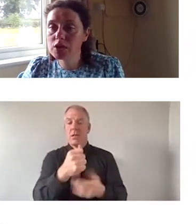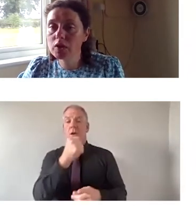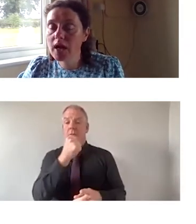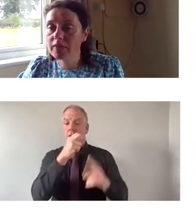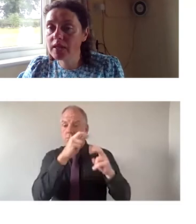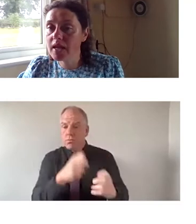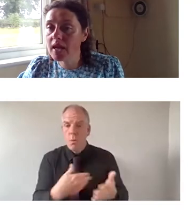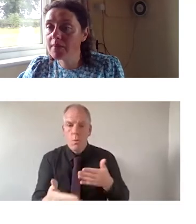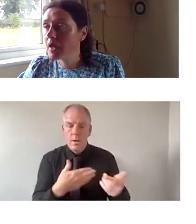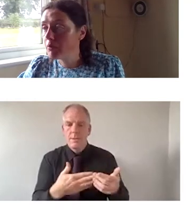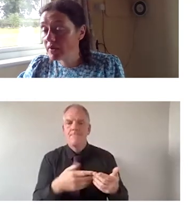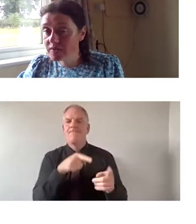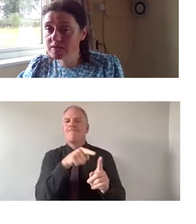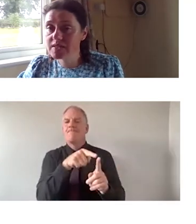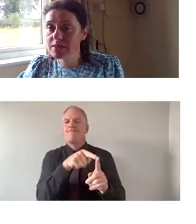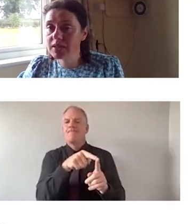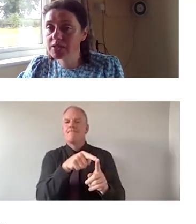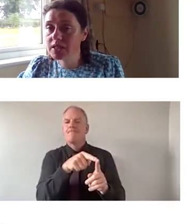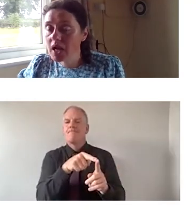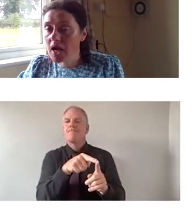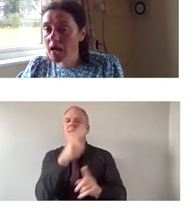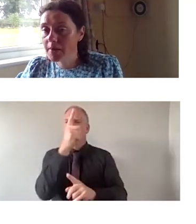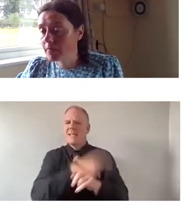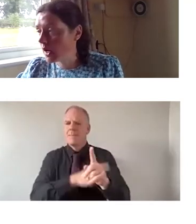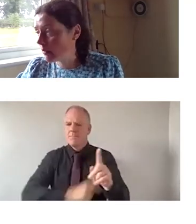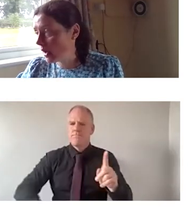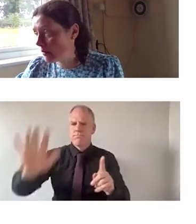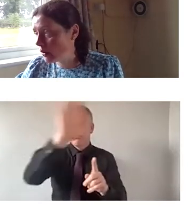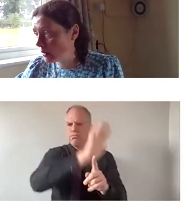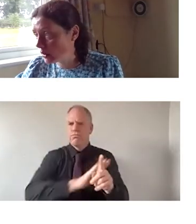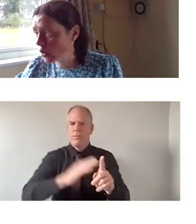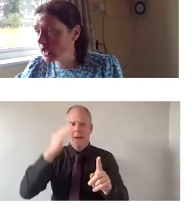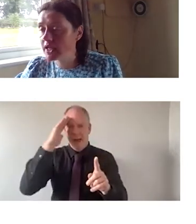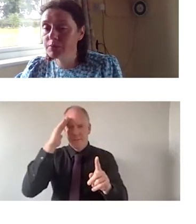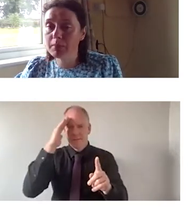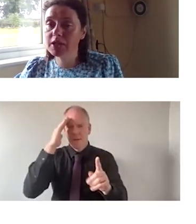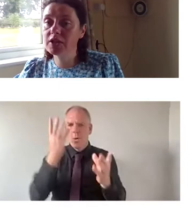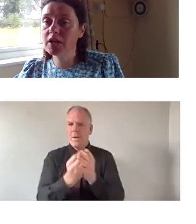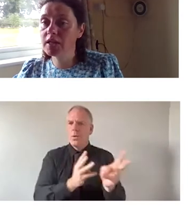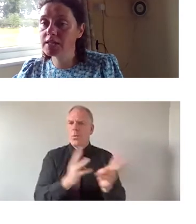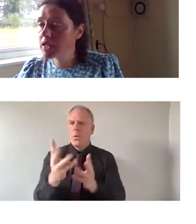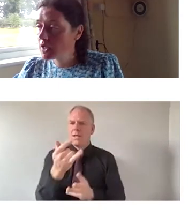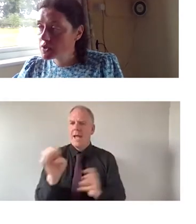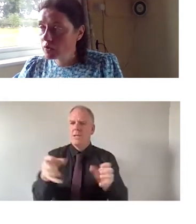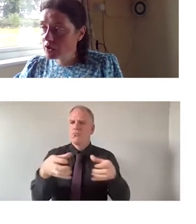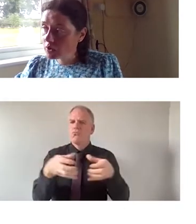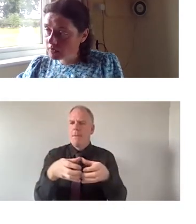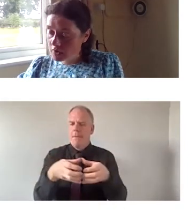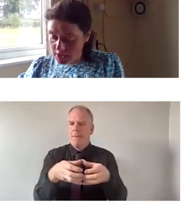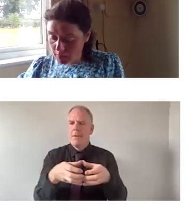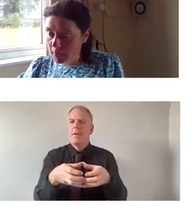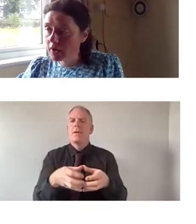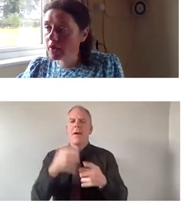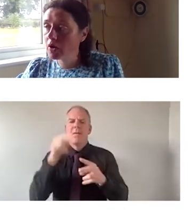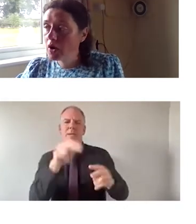here was to look at the prevalence of disability among the working age population in Ireland. So if we look at the